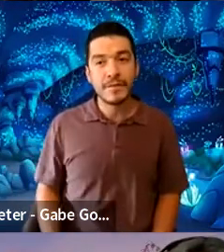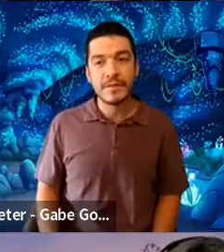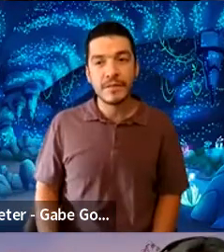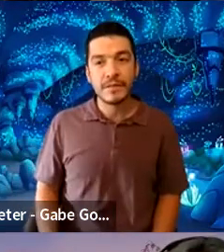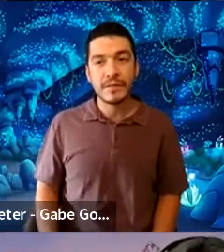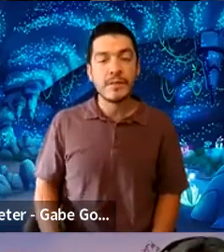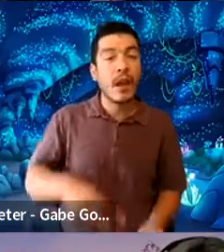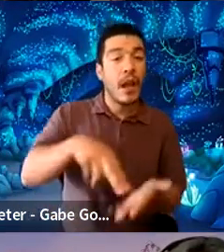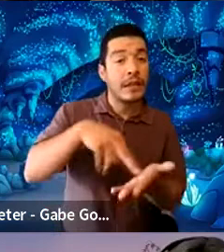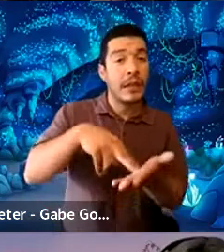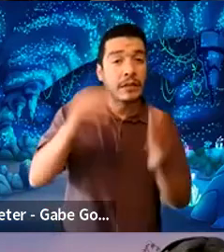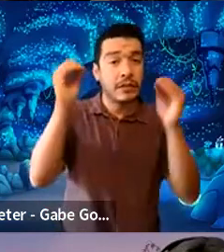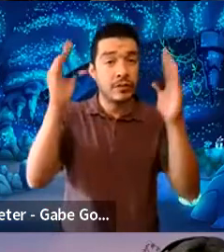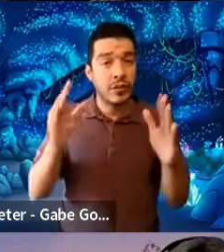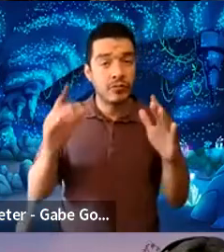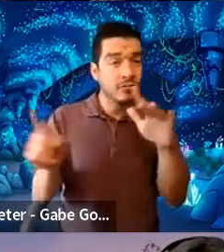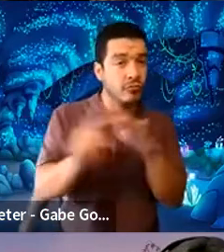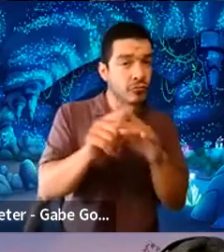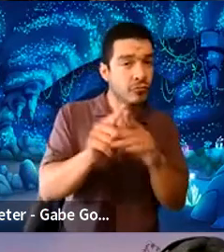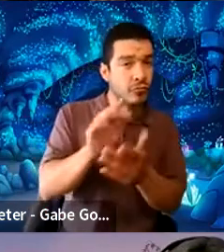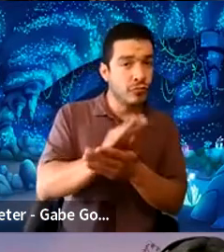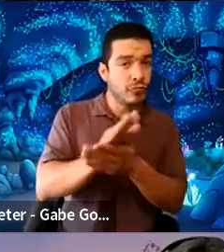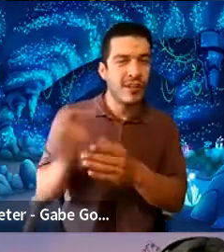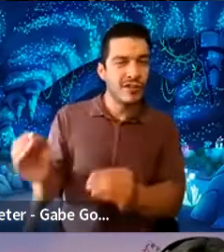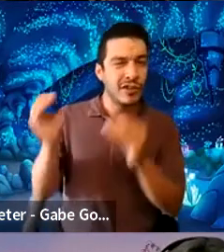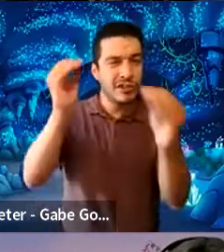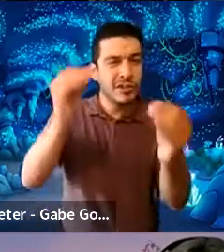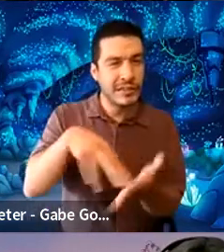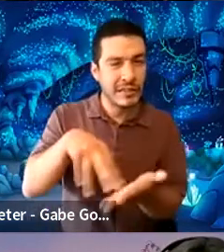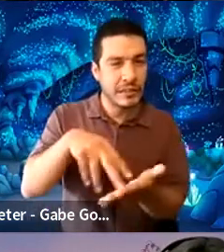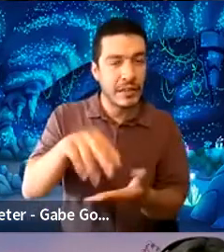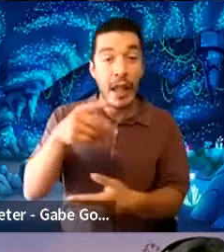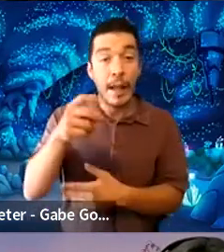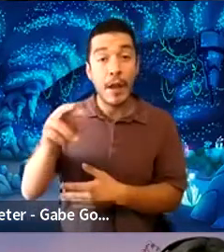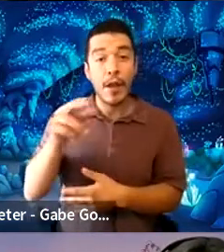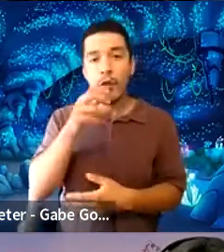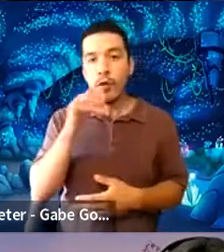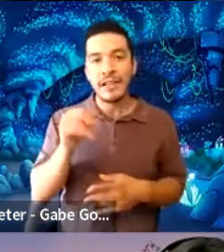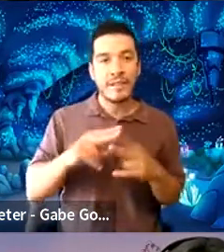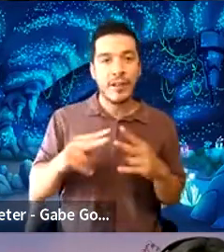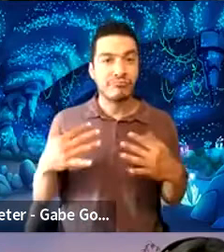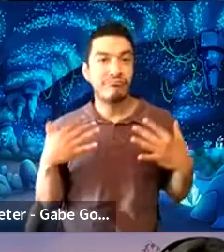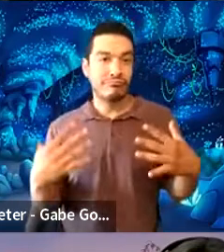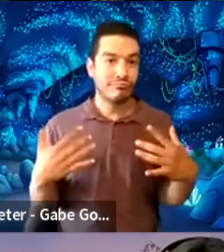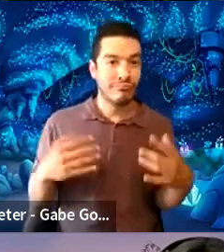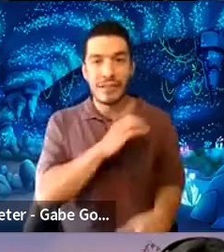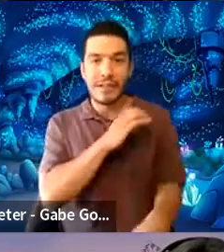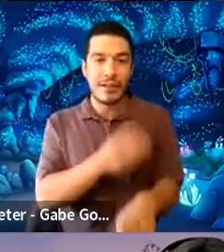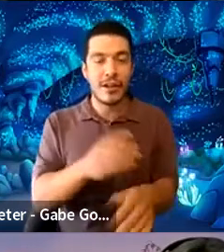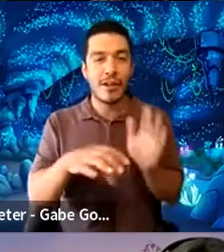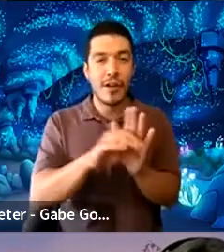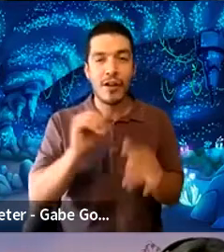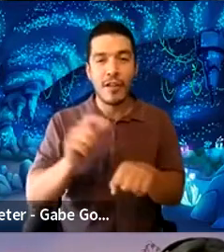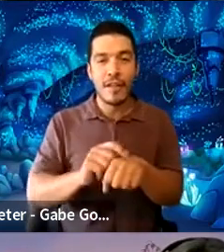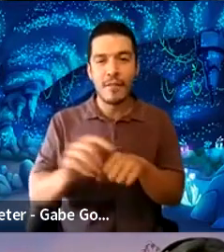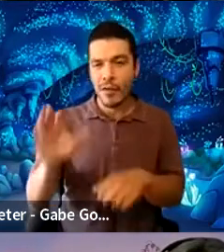a dance instructor comes to the school and she's teaching dance. And Pepper, who is this kind of vivacious, energetic character all the time, and you